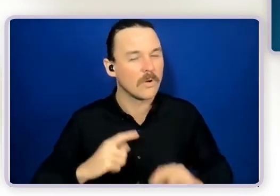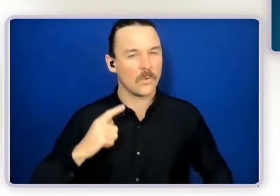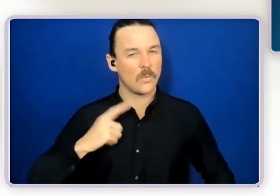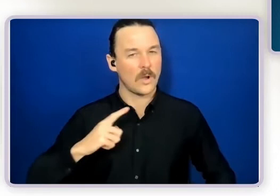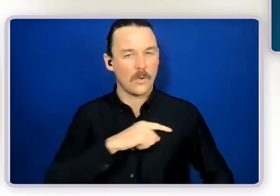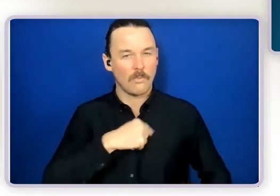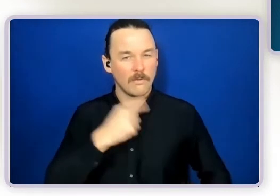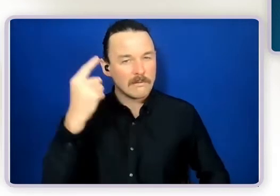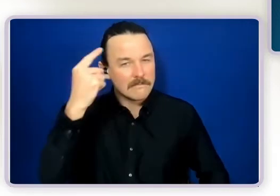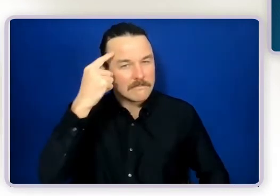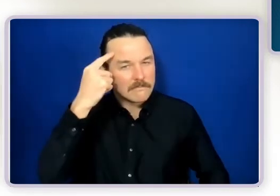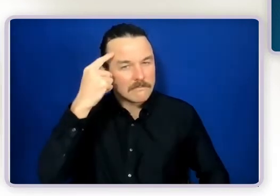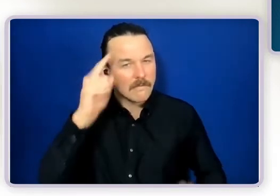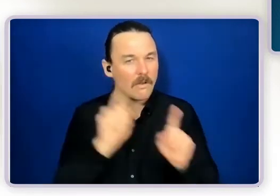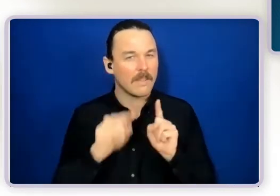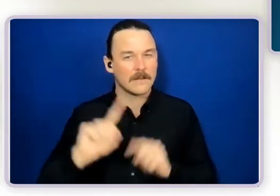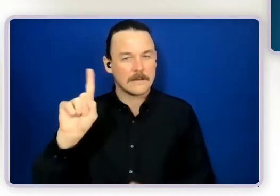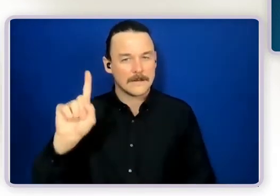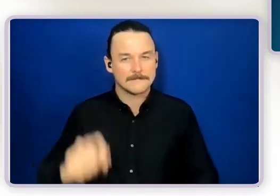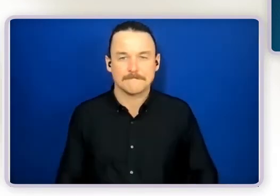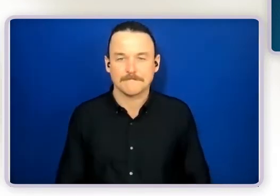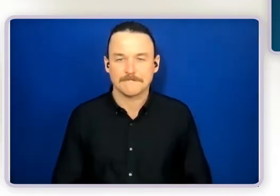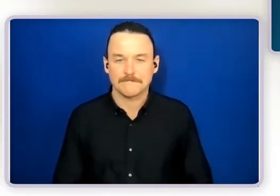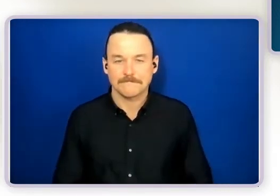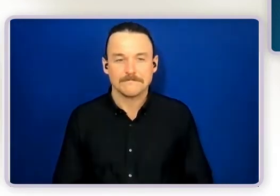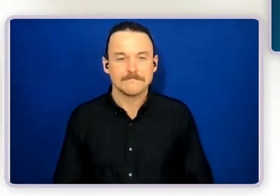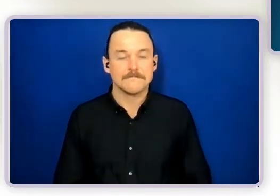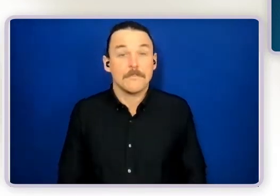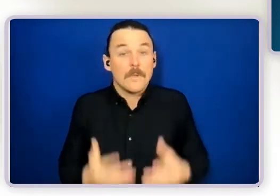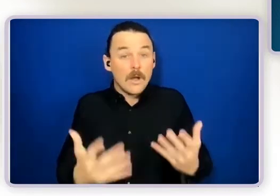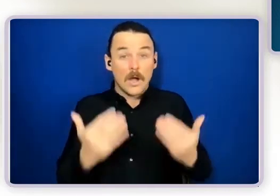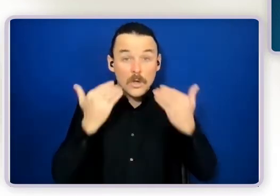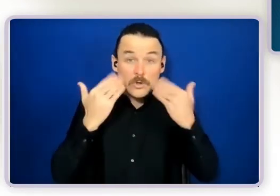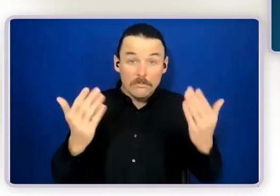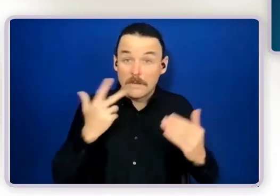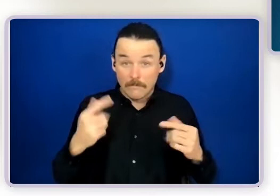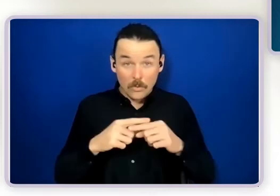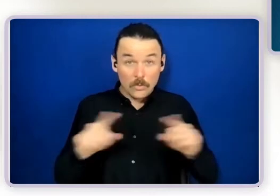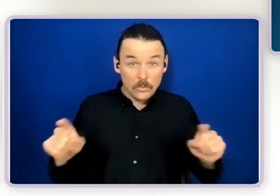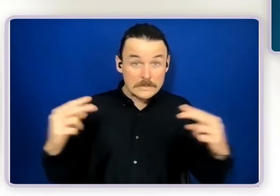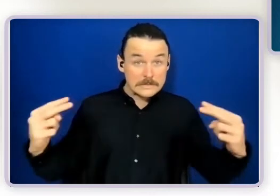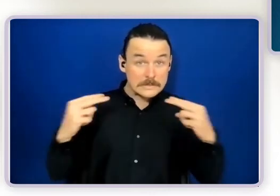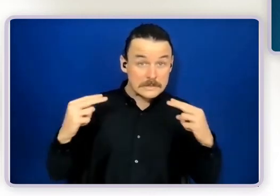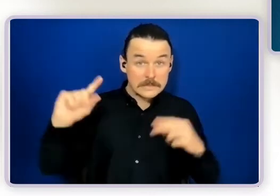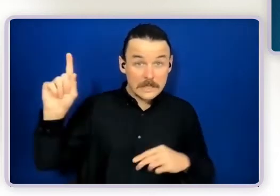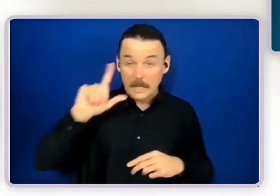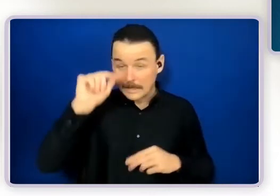not sure if everyone who is linked up today can see my slides,